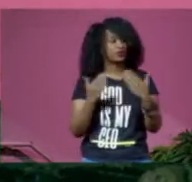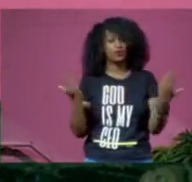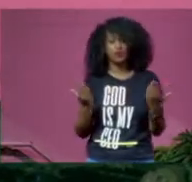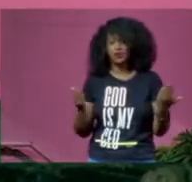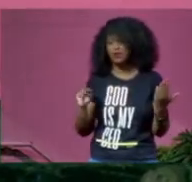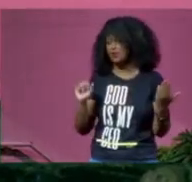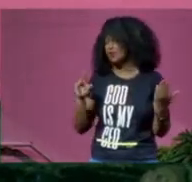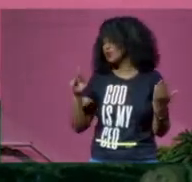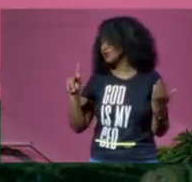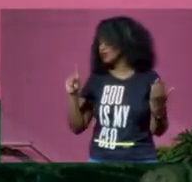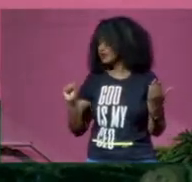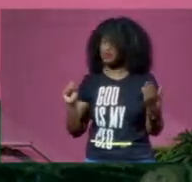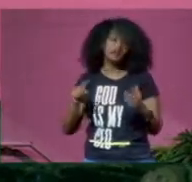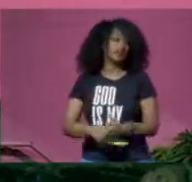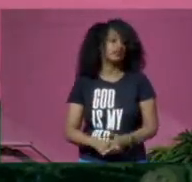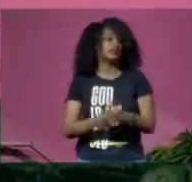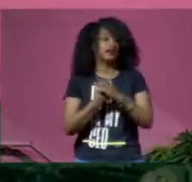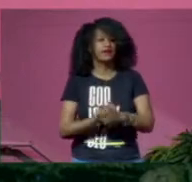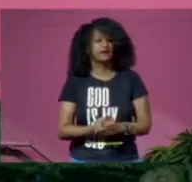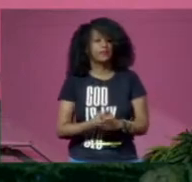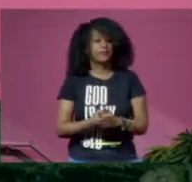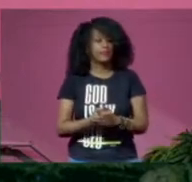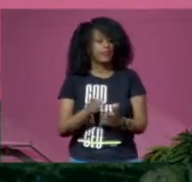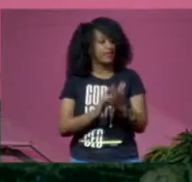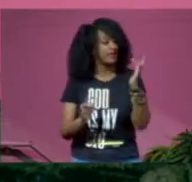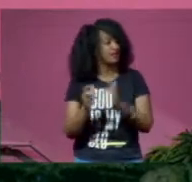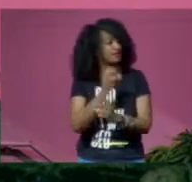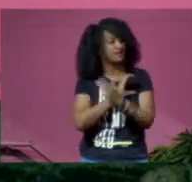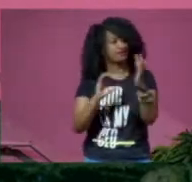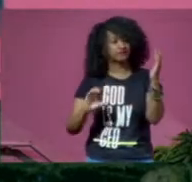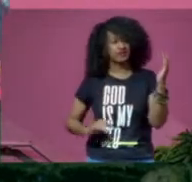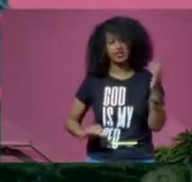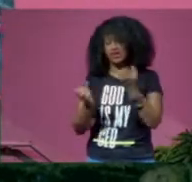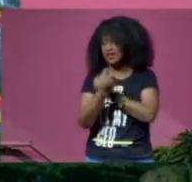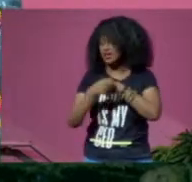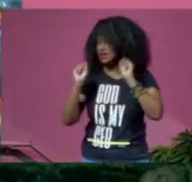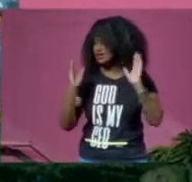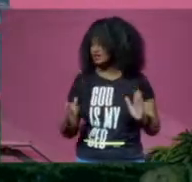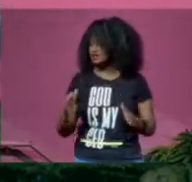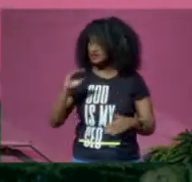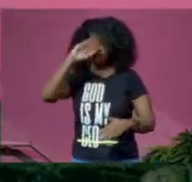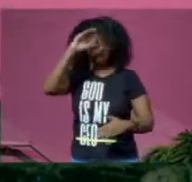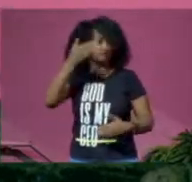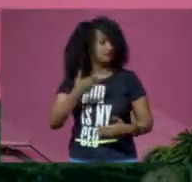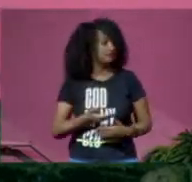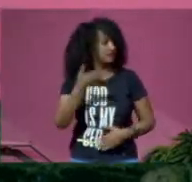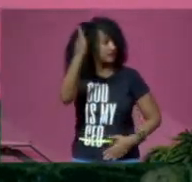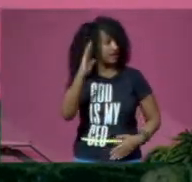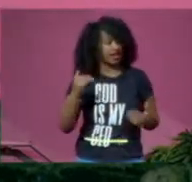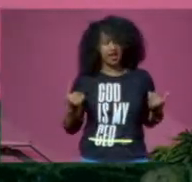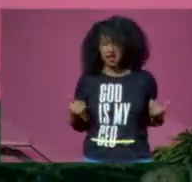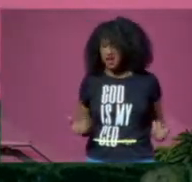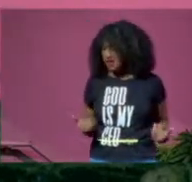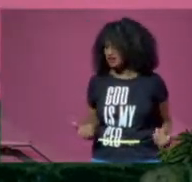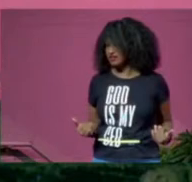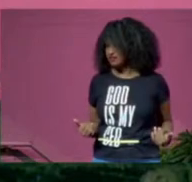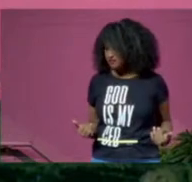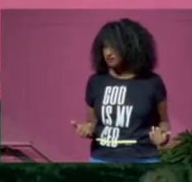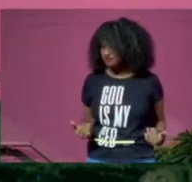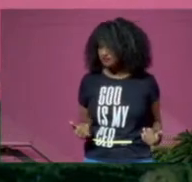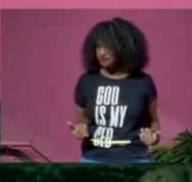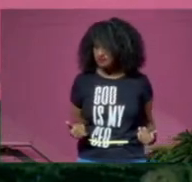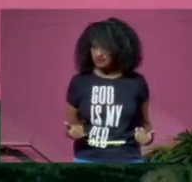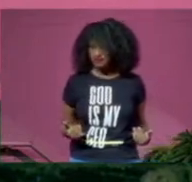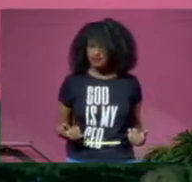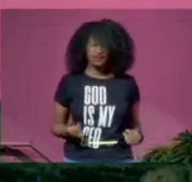beginning of the gospel of Jesus Christ, the Messiah and the Son of God. Check that out. Mark is clear, y'all. Come here. That this is